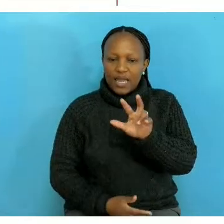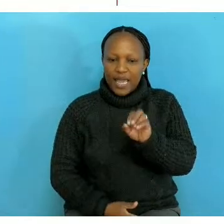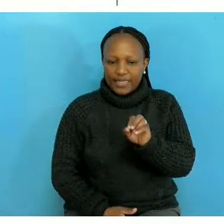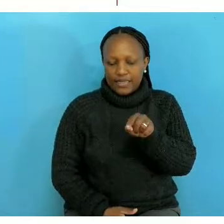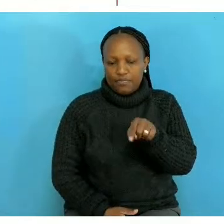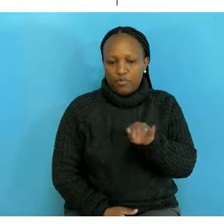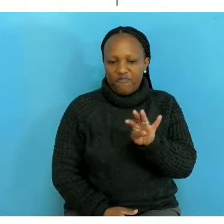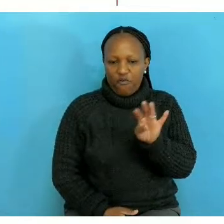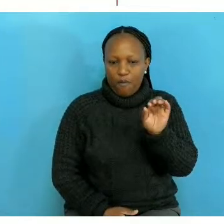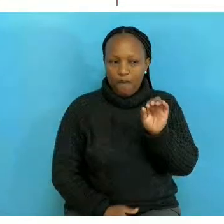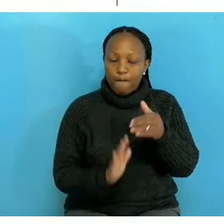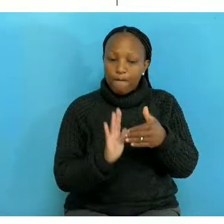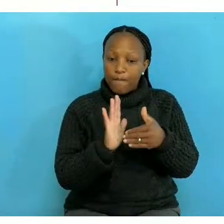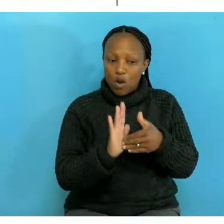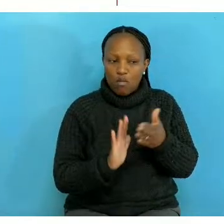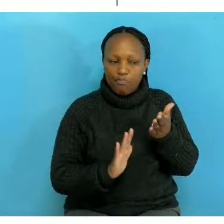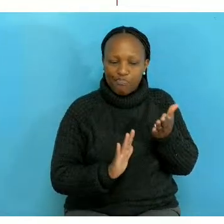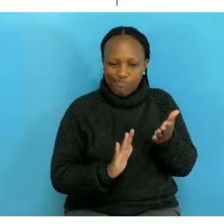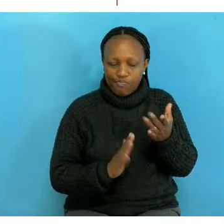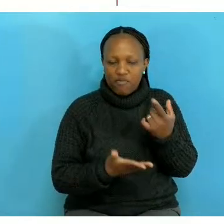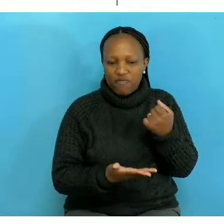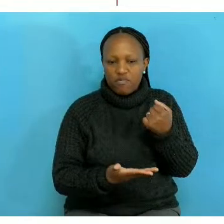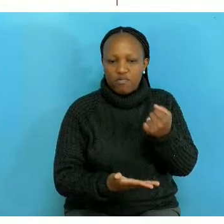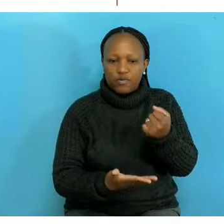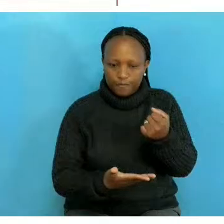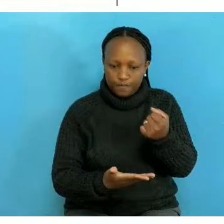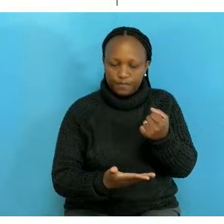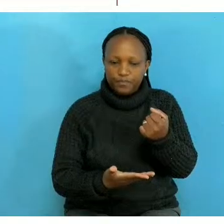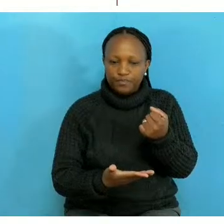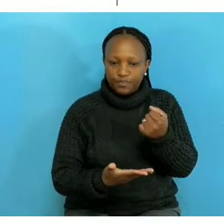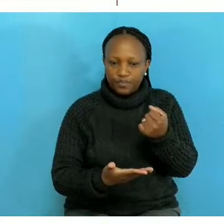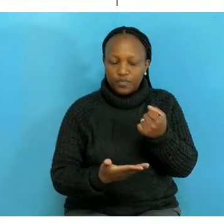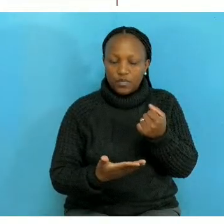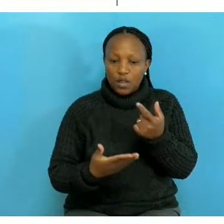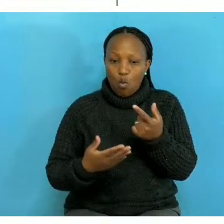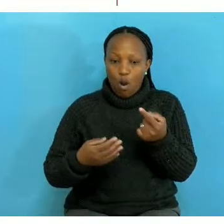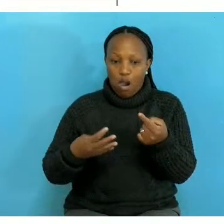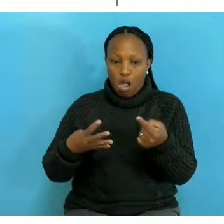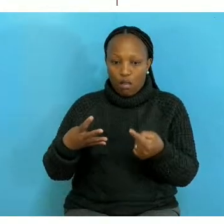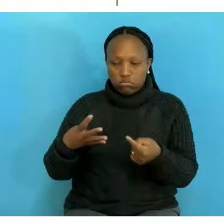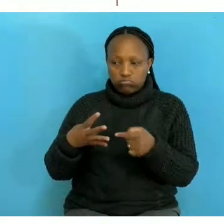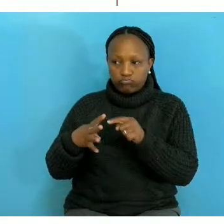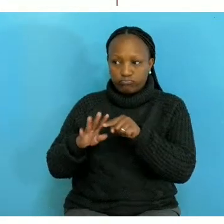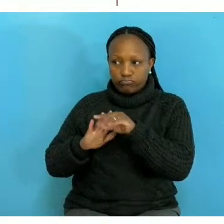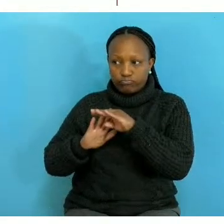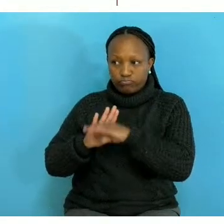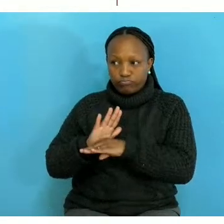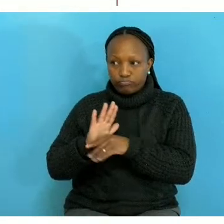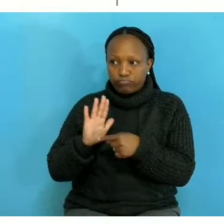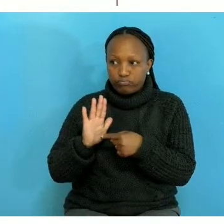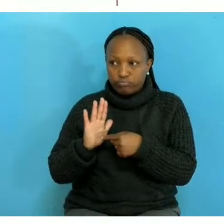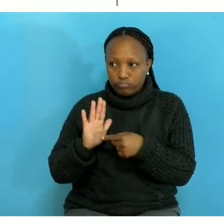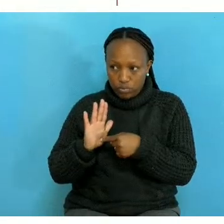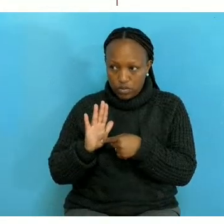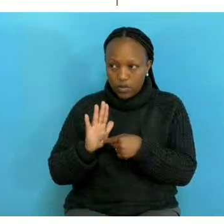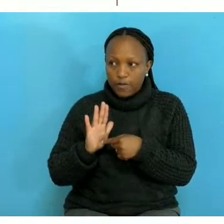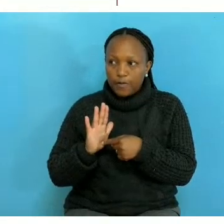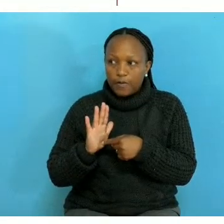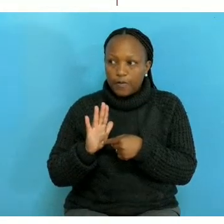80.4 million. And those are the current breakdown, which is audit fees and